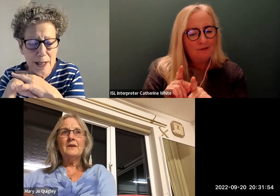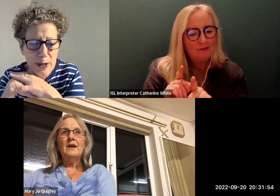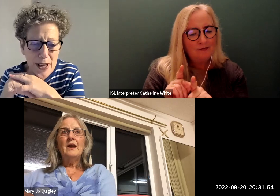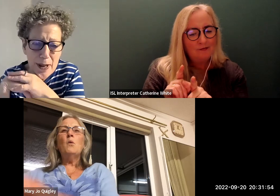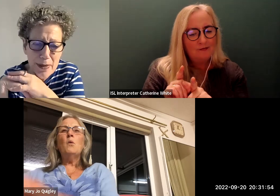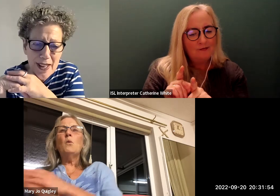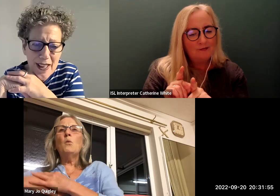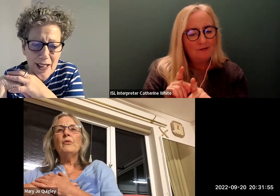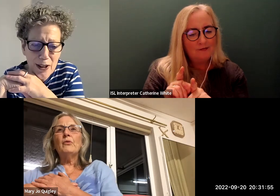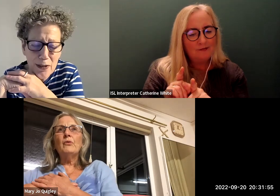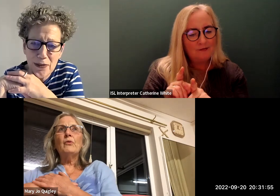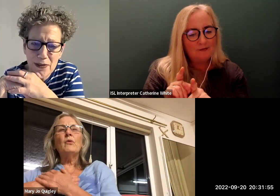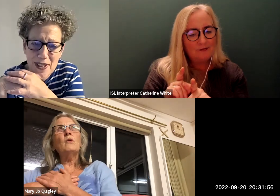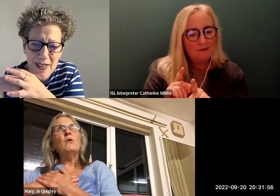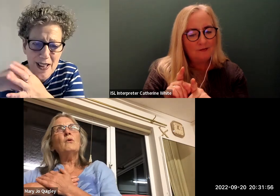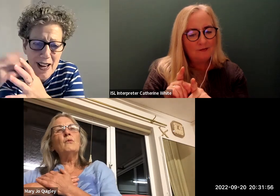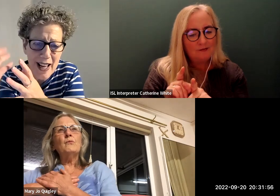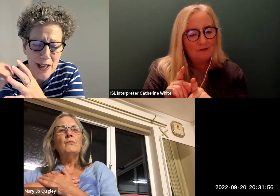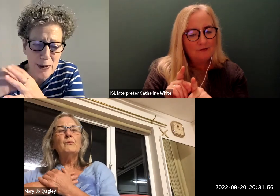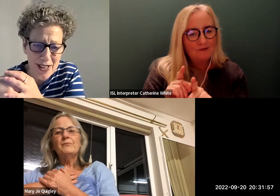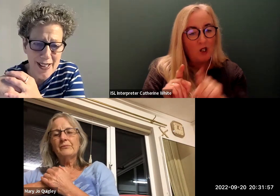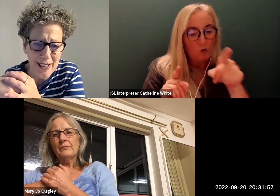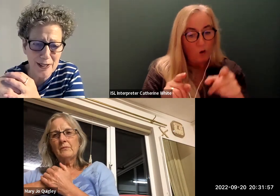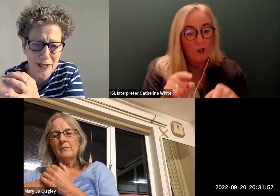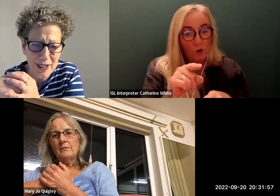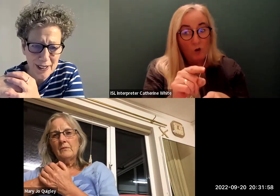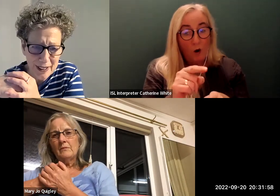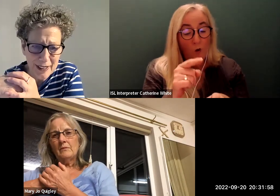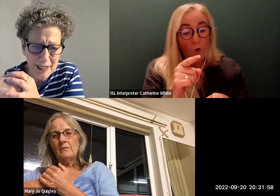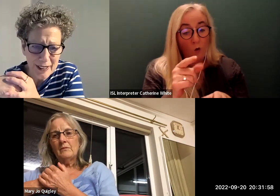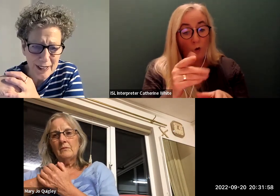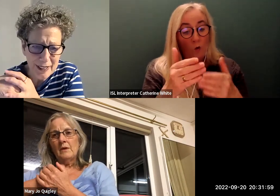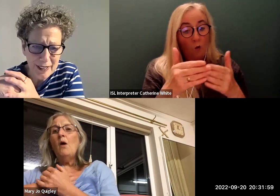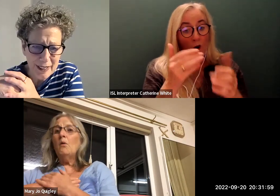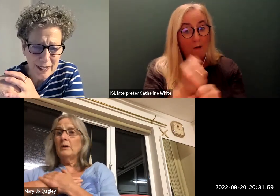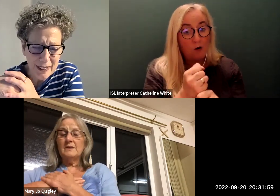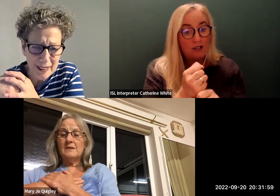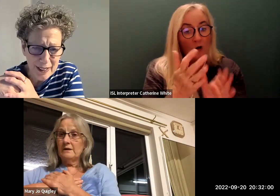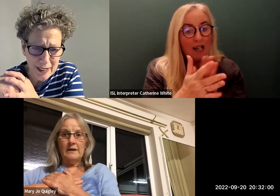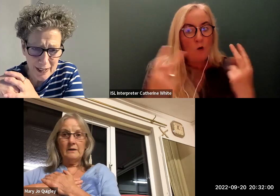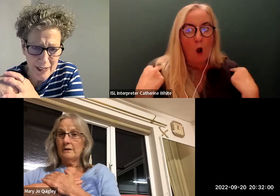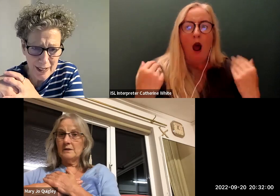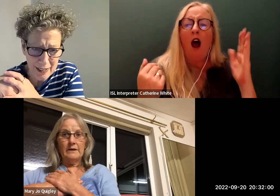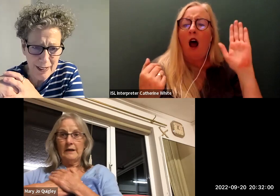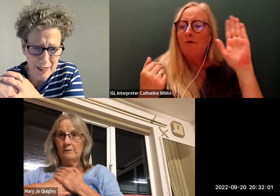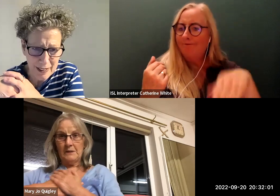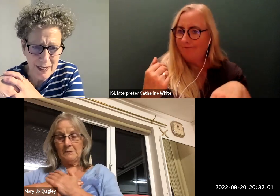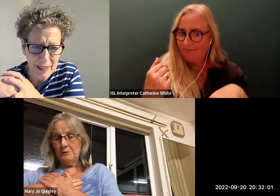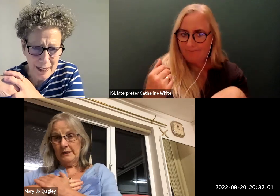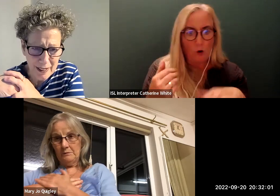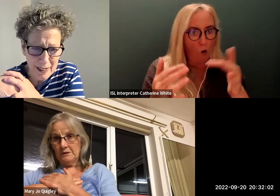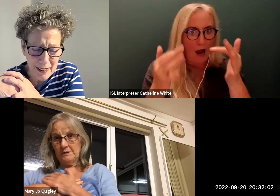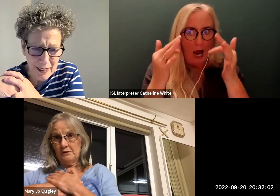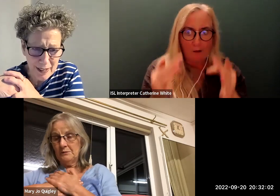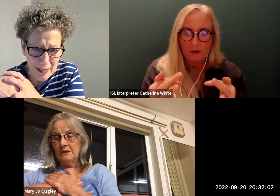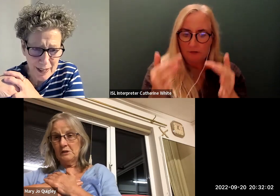I suppose I'm thinking of sign language itself. Oh, well, I mean, sign language, absolutely,